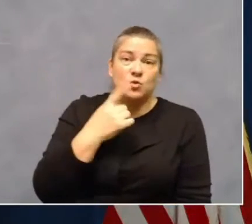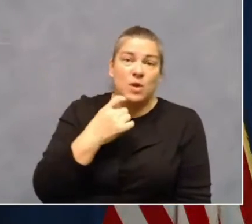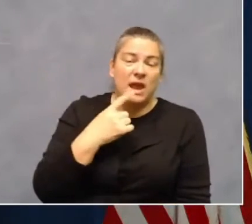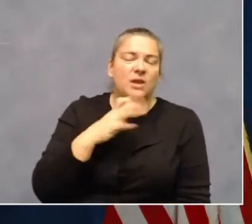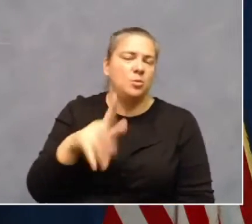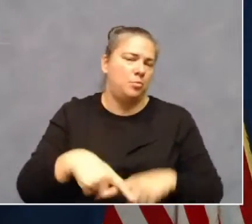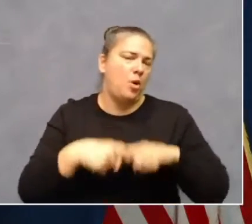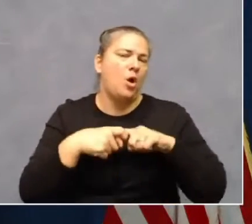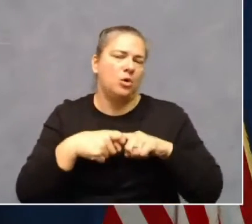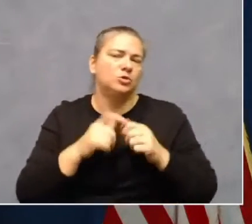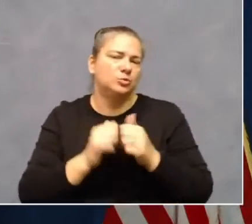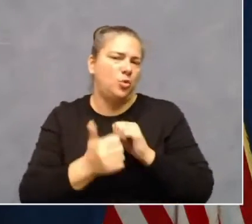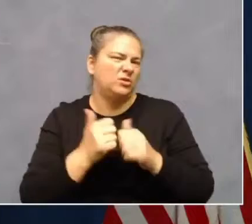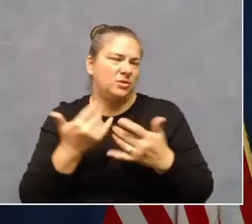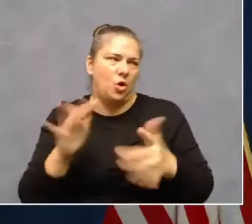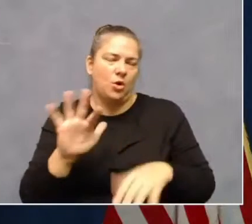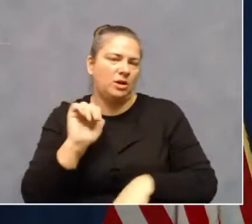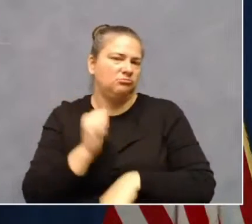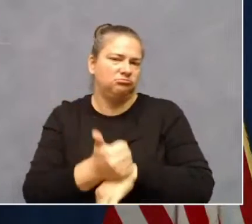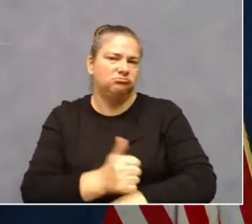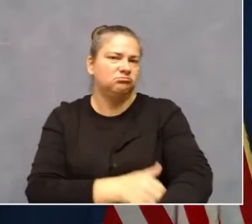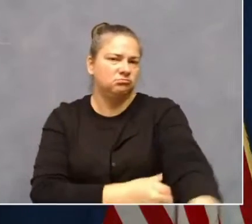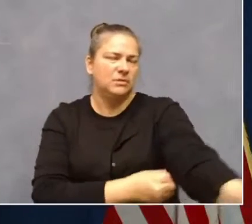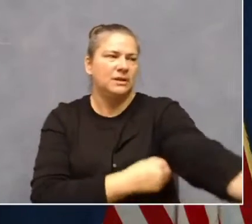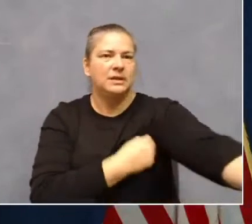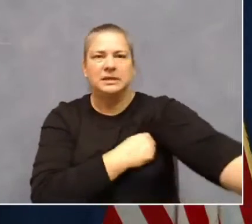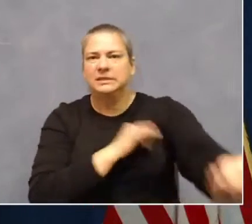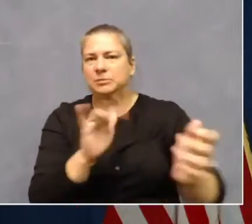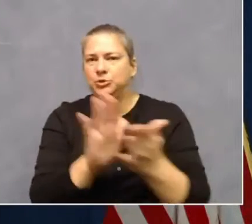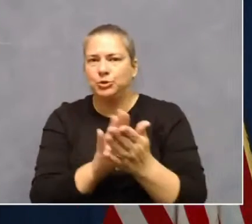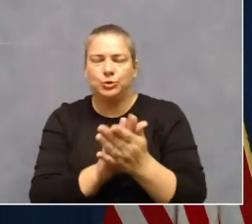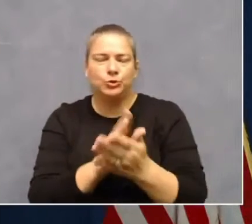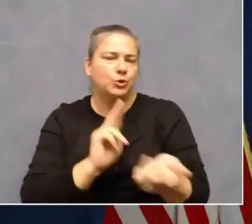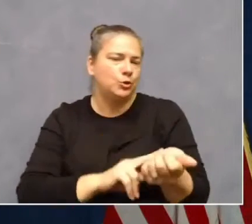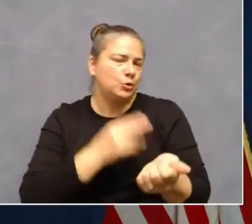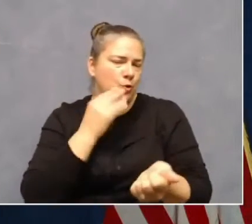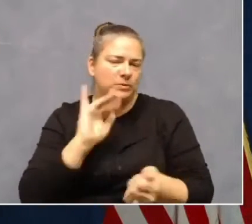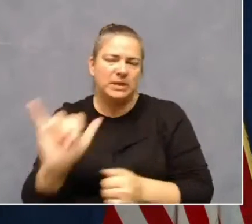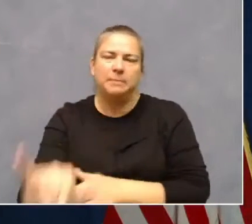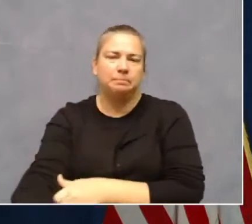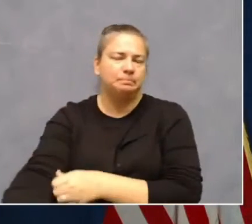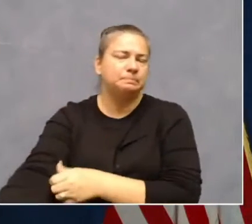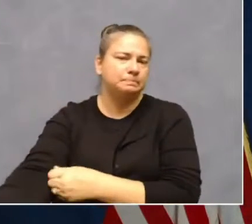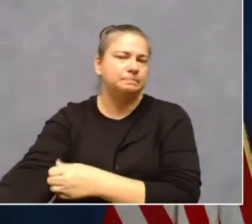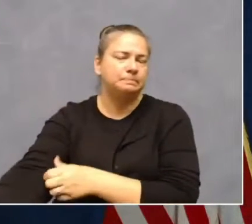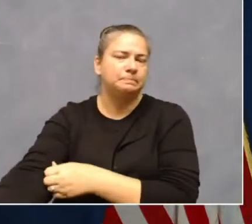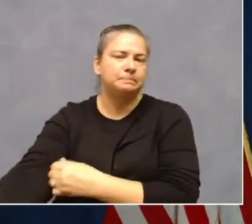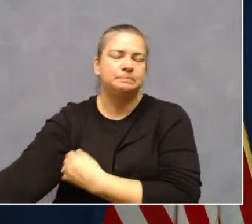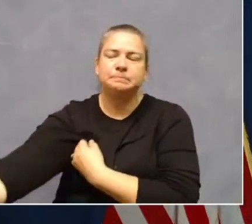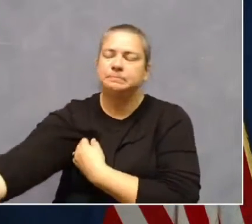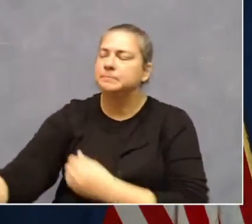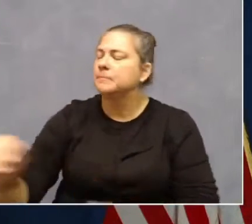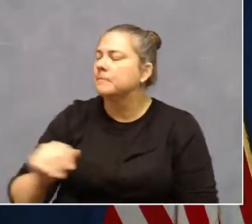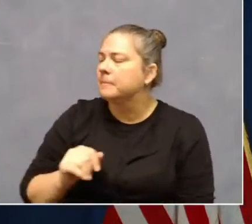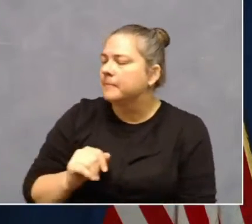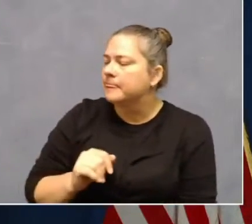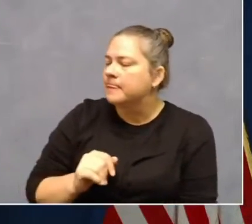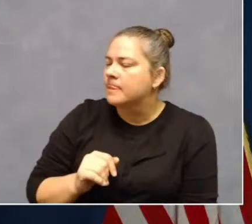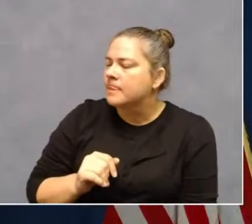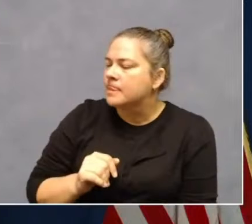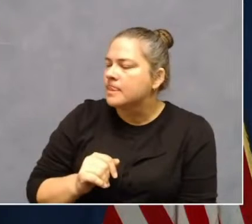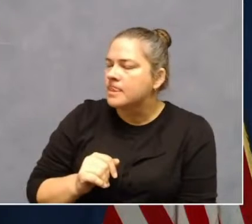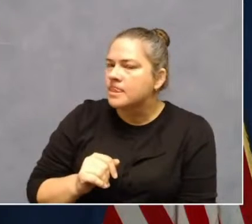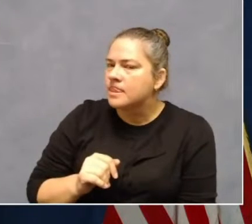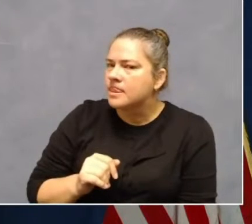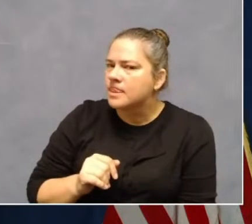that's already in place, like schools and like nursing homes. Mike? Like Thanksgiving, circle up your